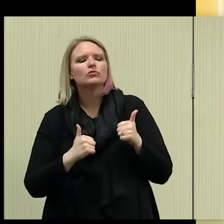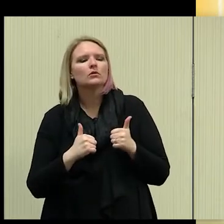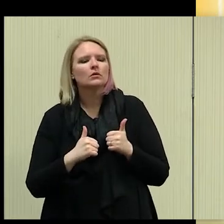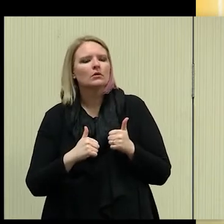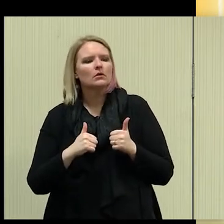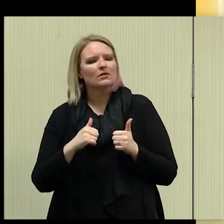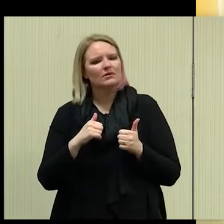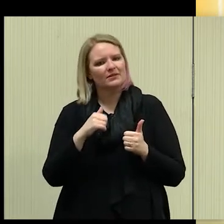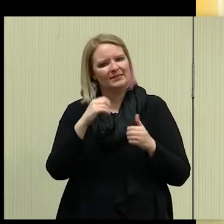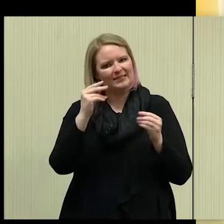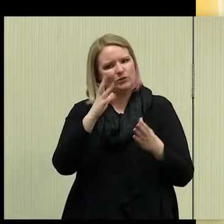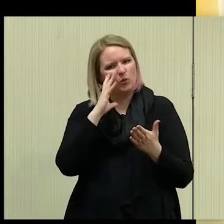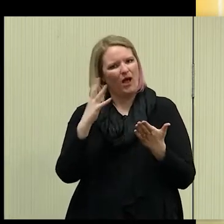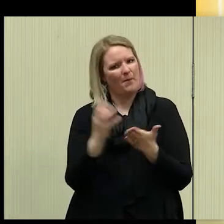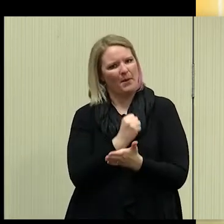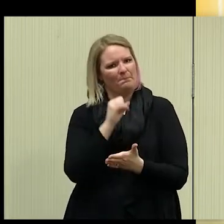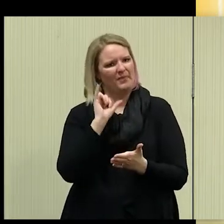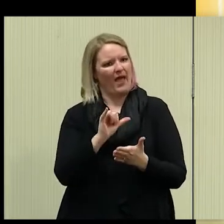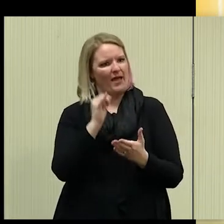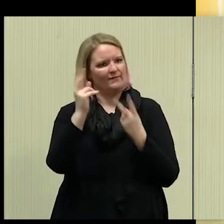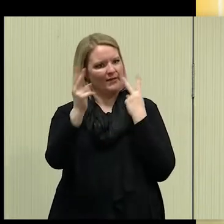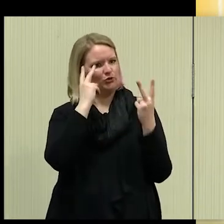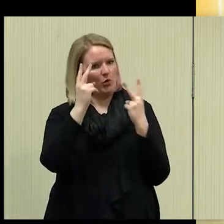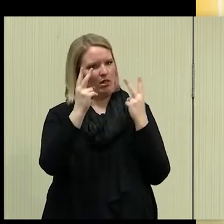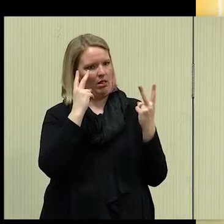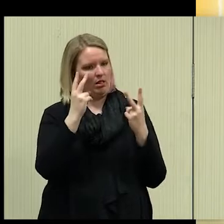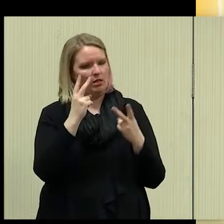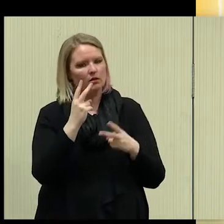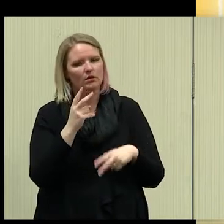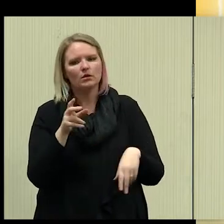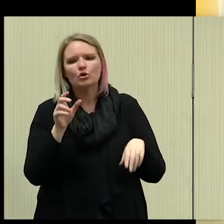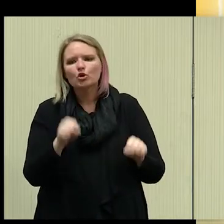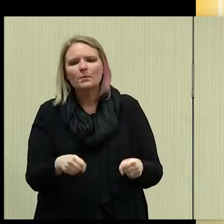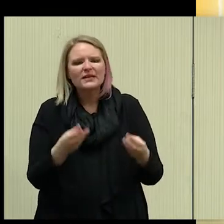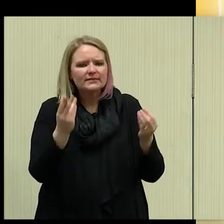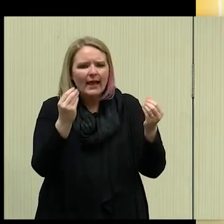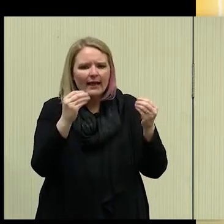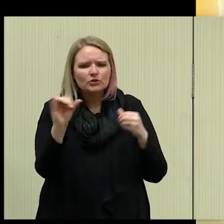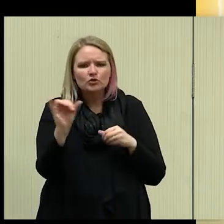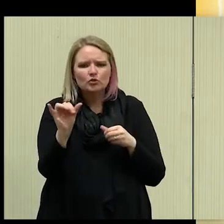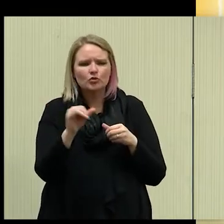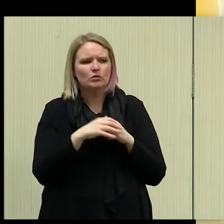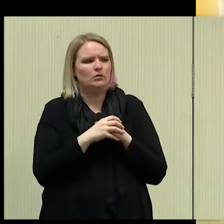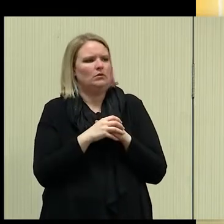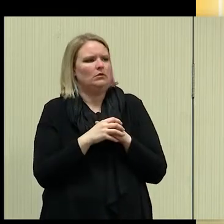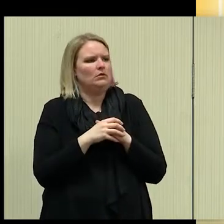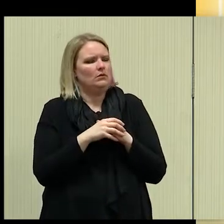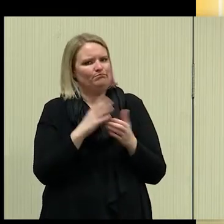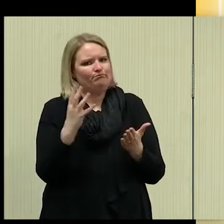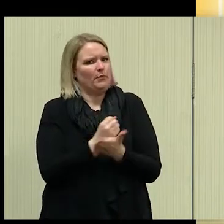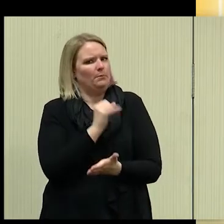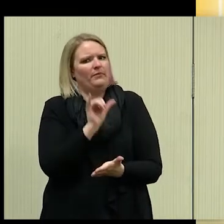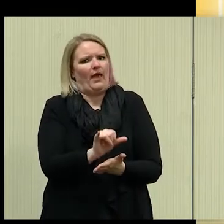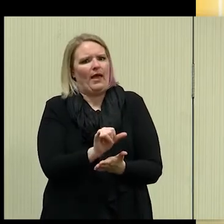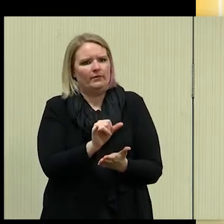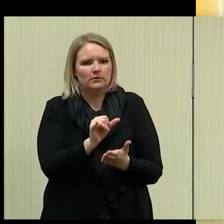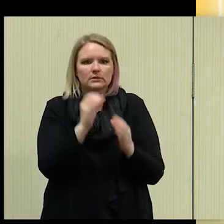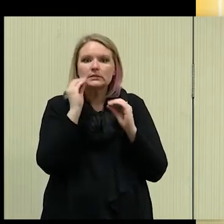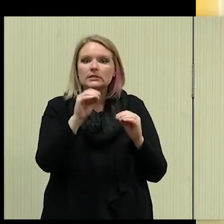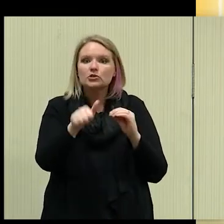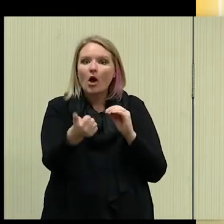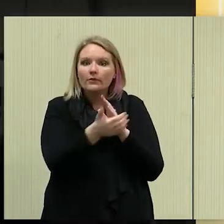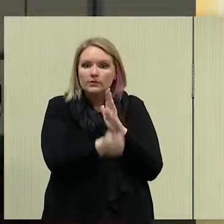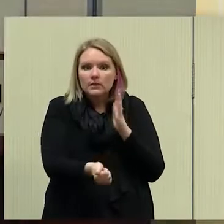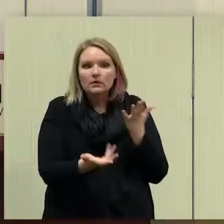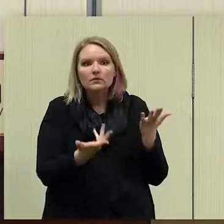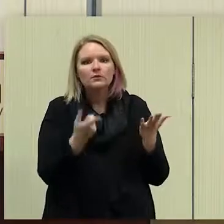really use these kind of, now they're visual, but you could have them be tactile too. Use those as a way to teach other skills too for